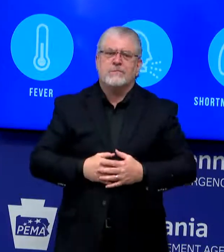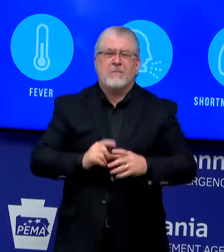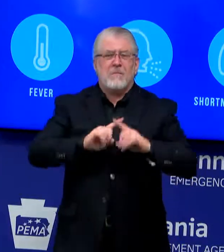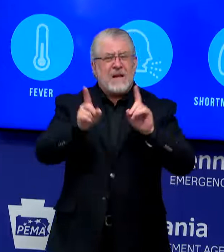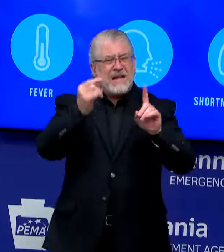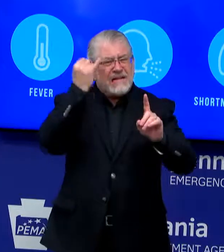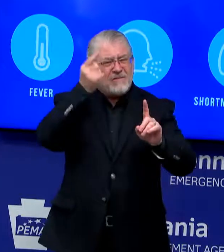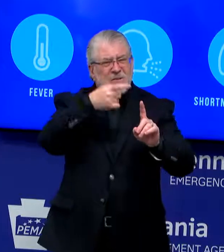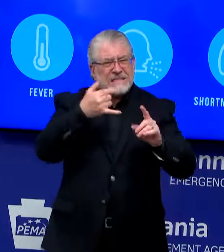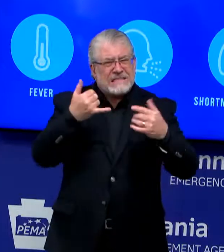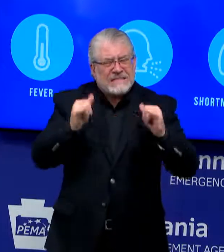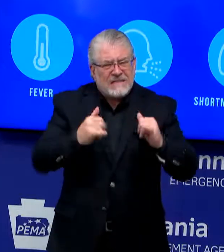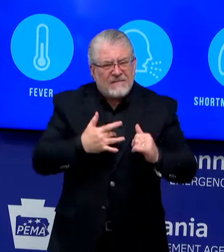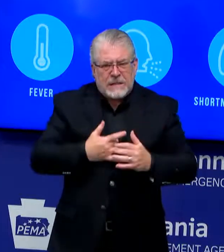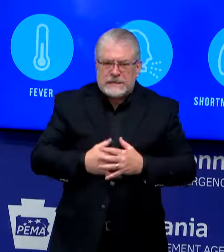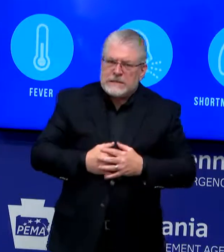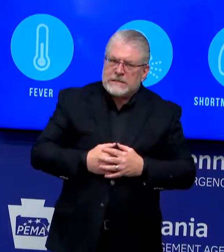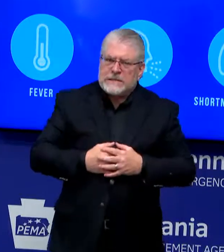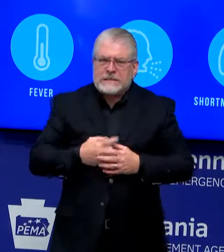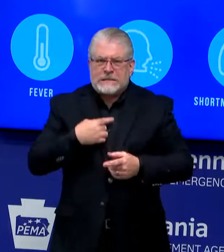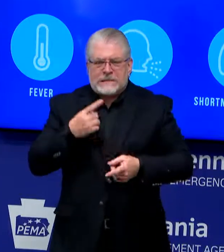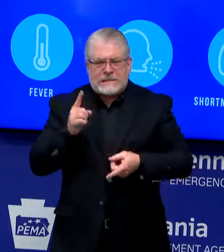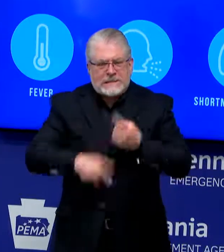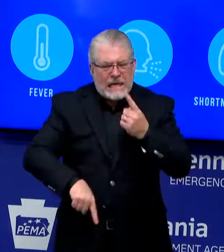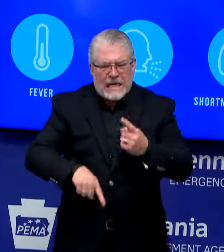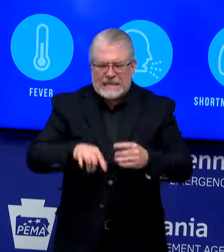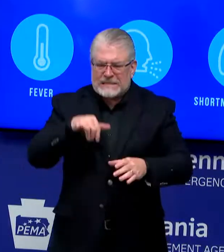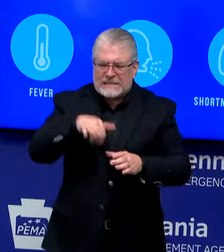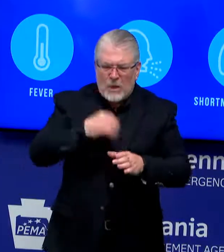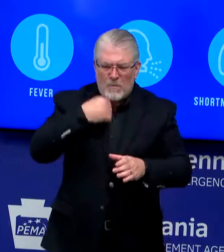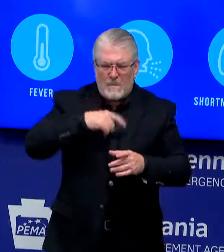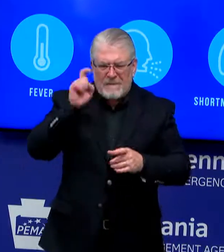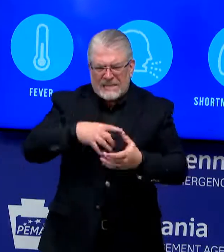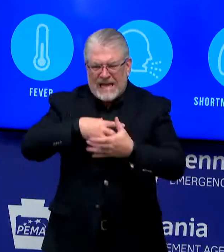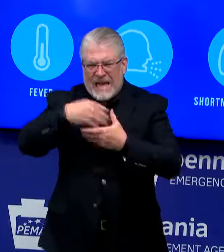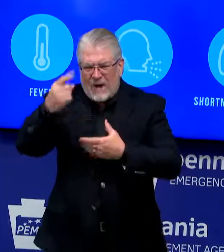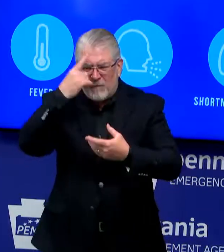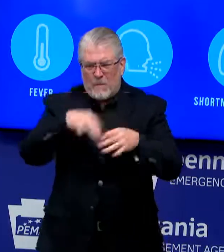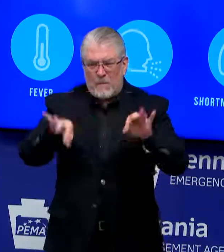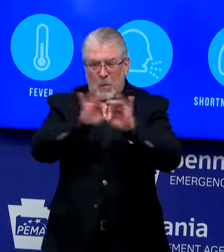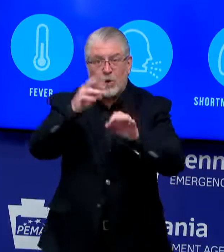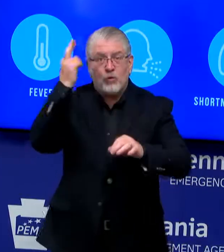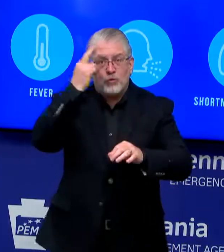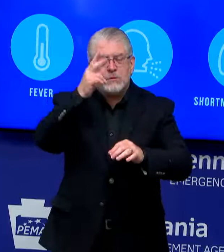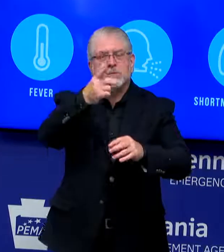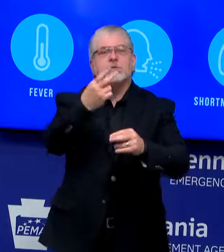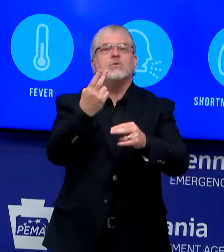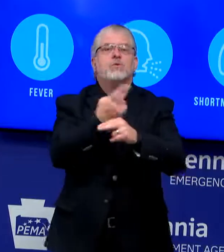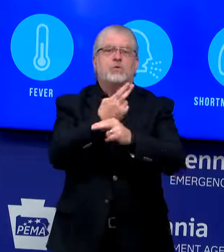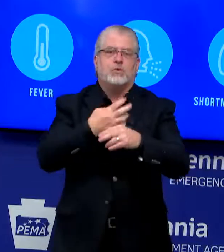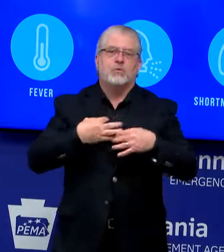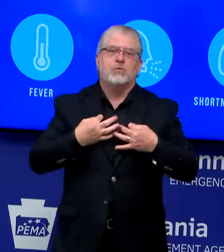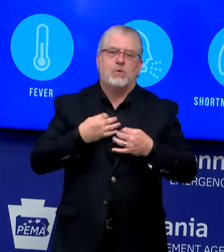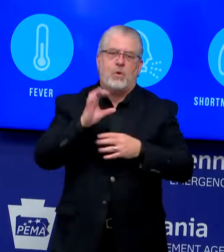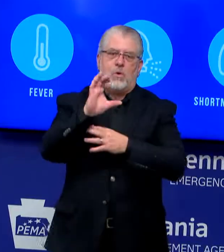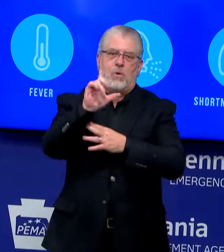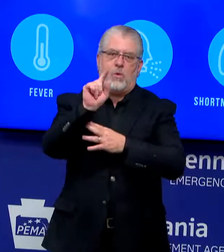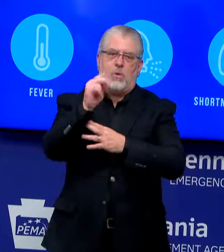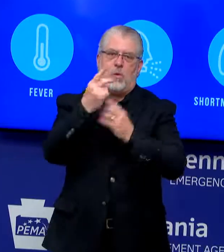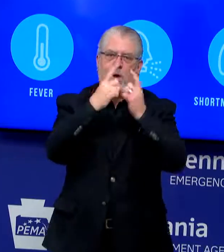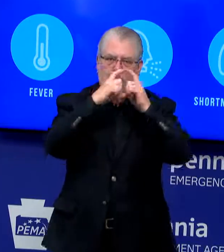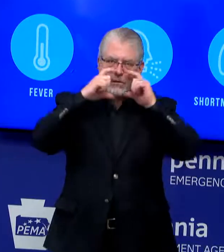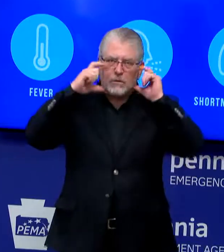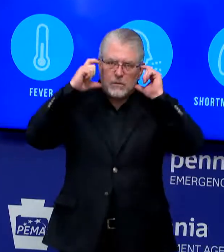cloth mask. I know we're nearing several holidays, and that includes major religious holidays like Easter